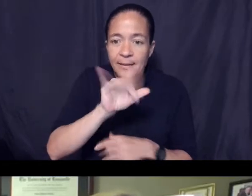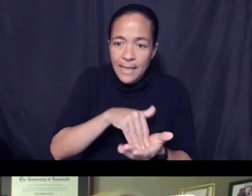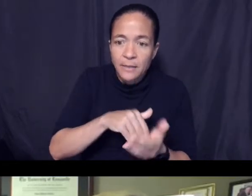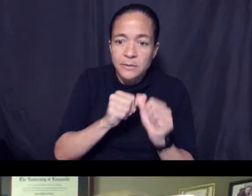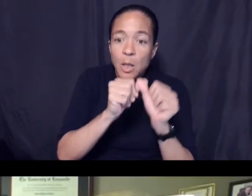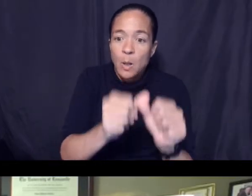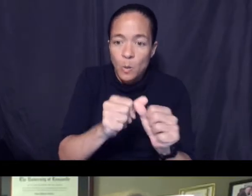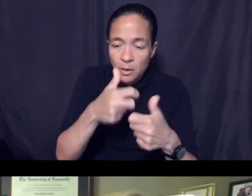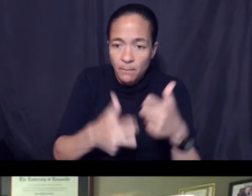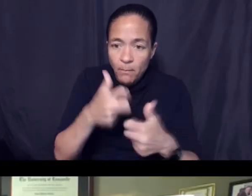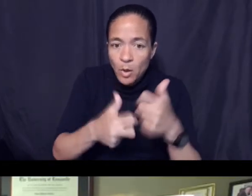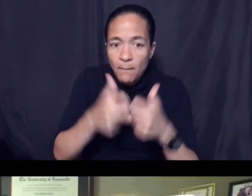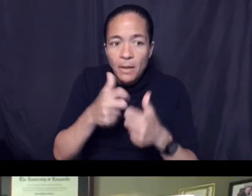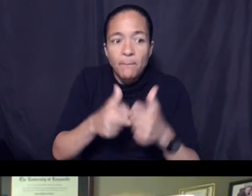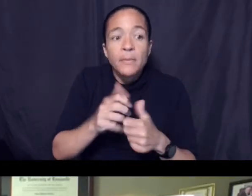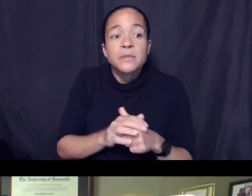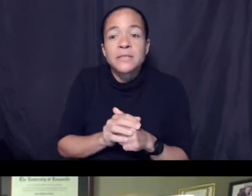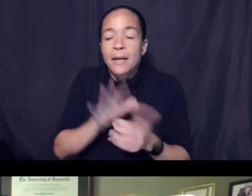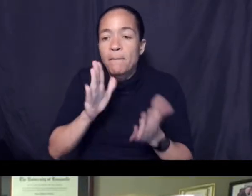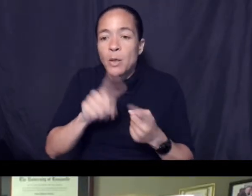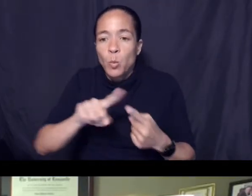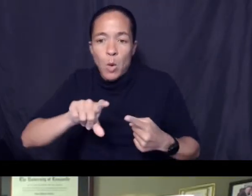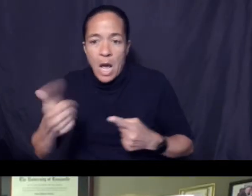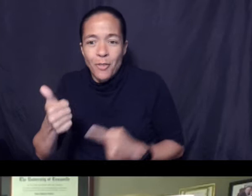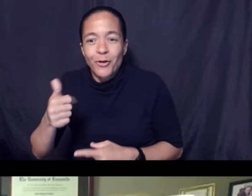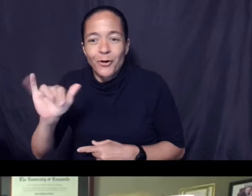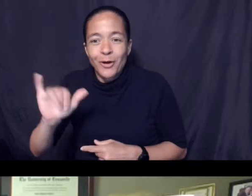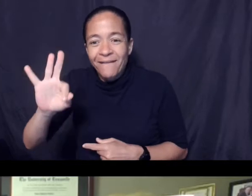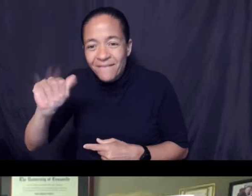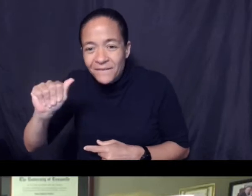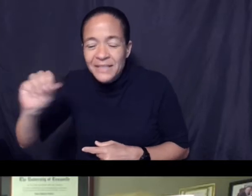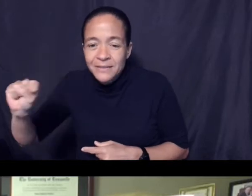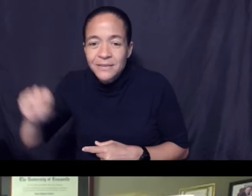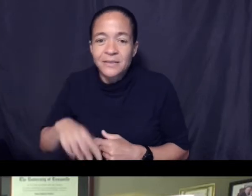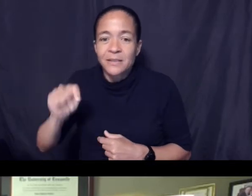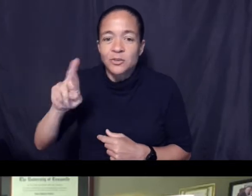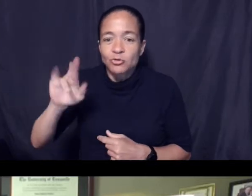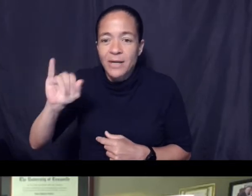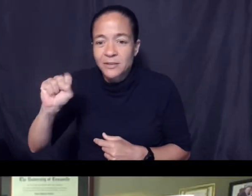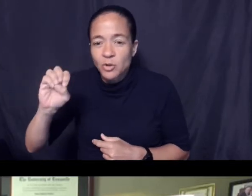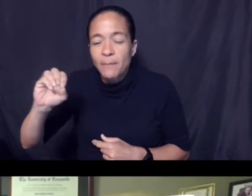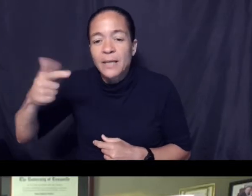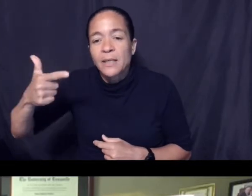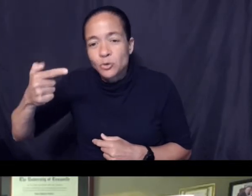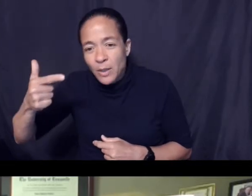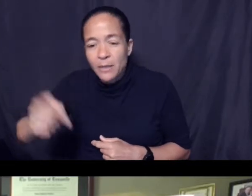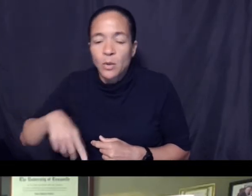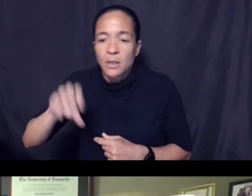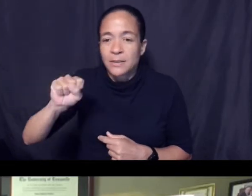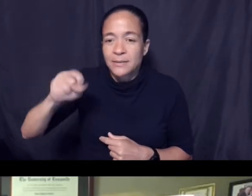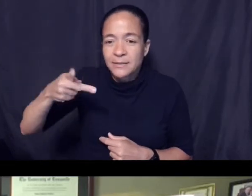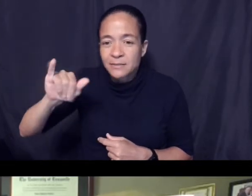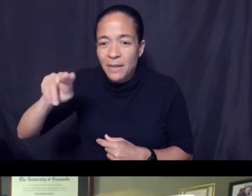year in the US, as compared to other conditions, fetal alcohol syndrome, trisomy 21, spina